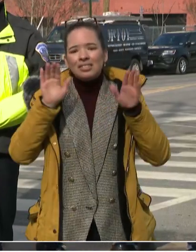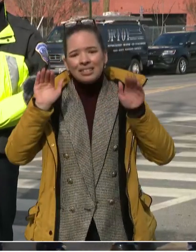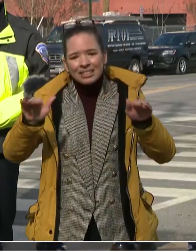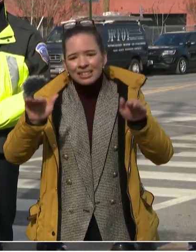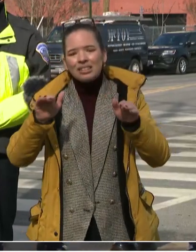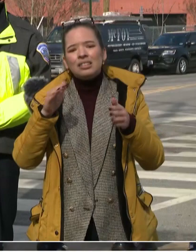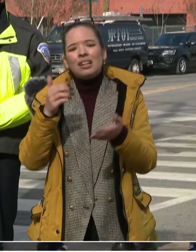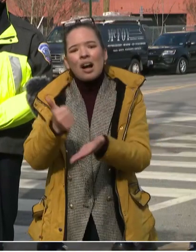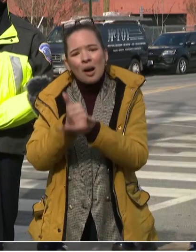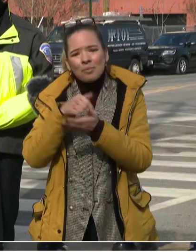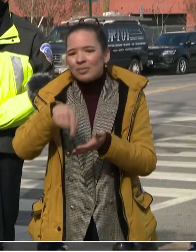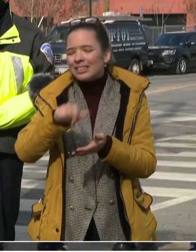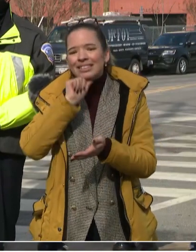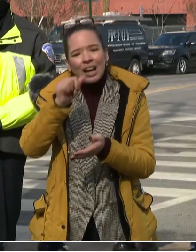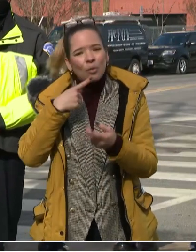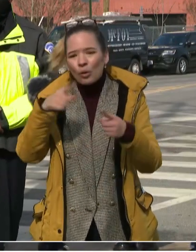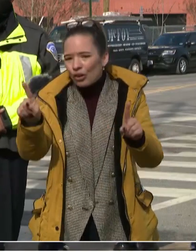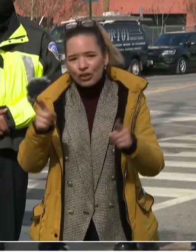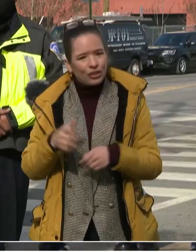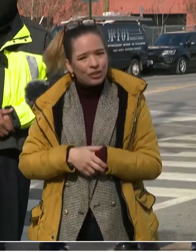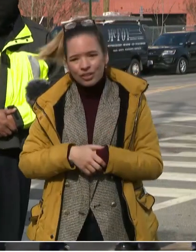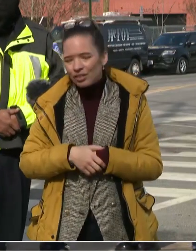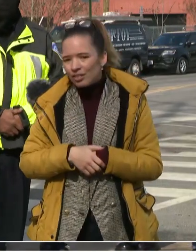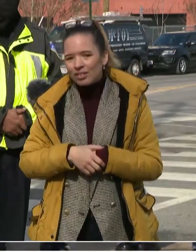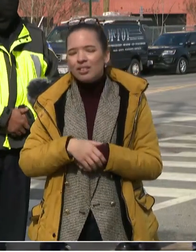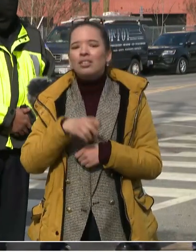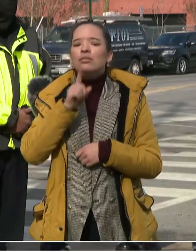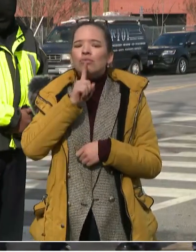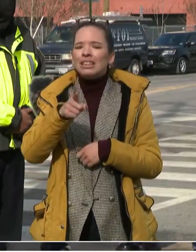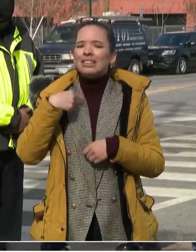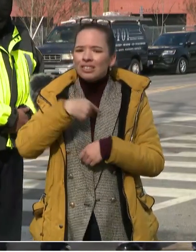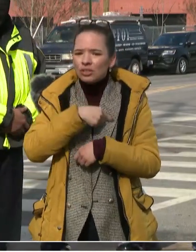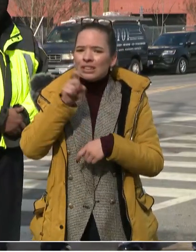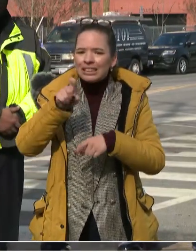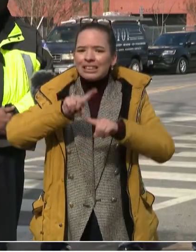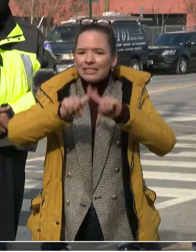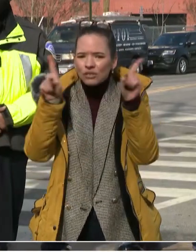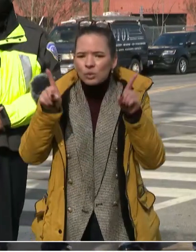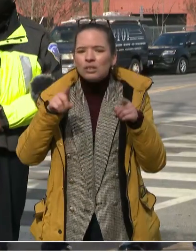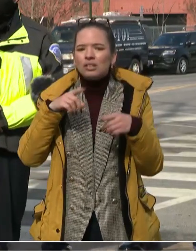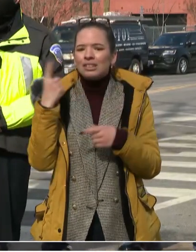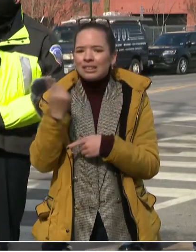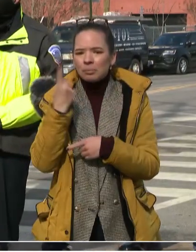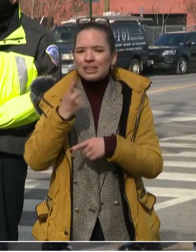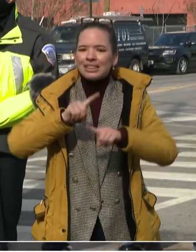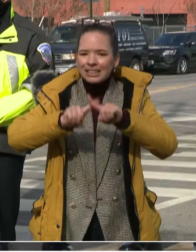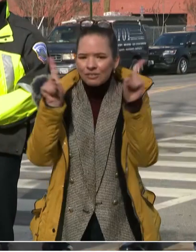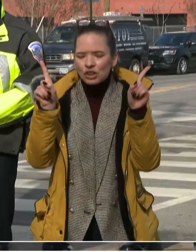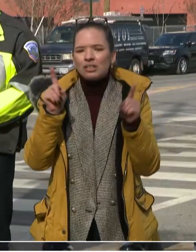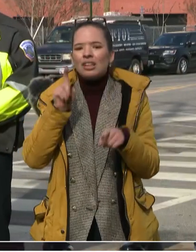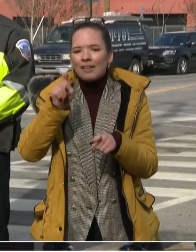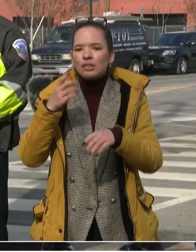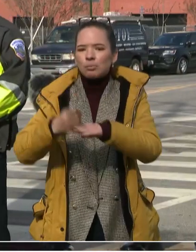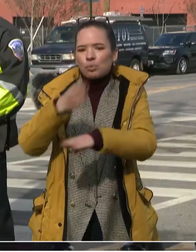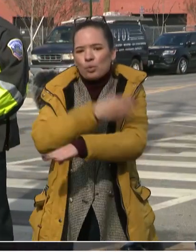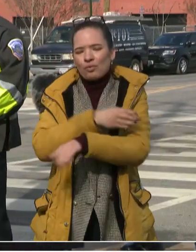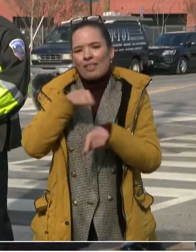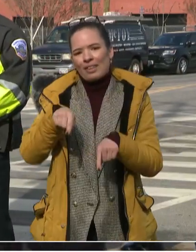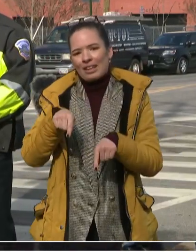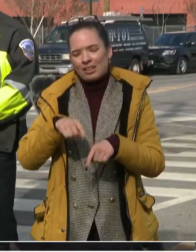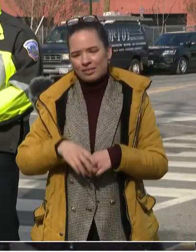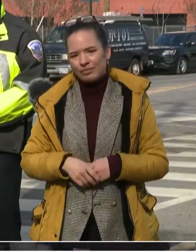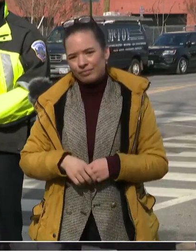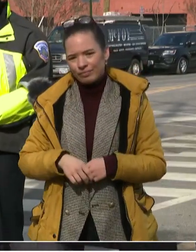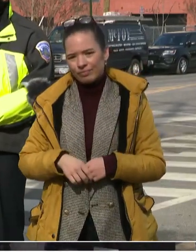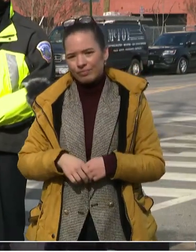nearly well enough, or it's not working well enough for us. And we have to do different and do better. And everyone has to do better. All right, we'll take a few more and then we'll